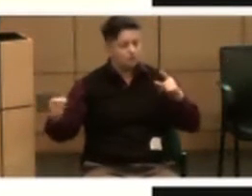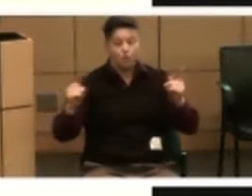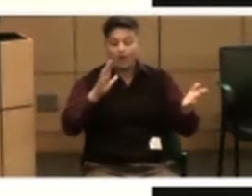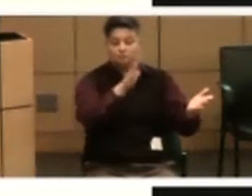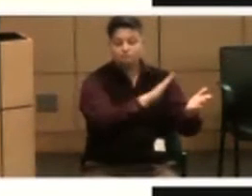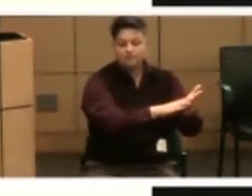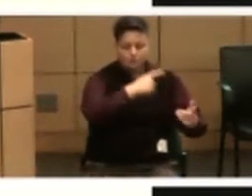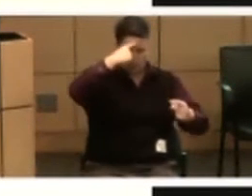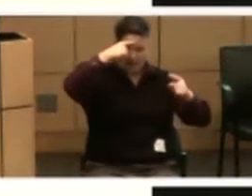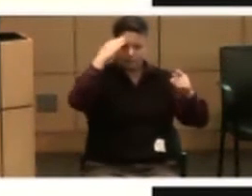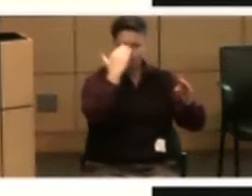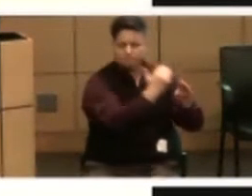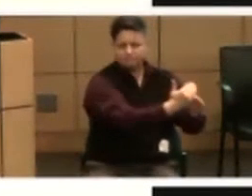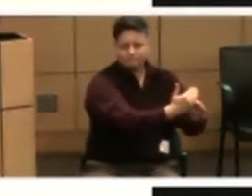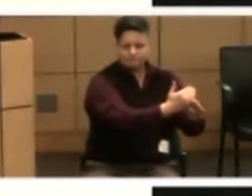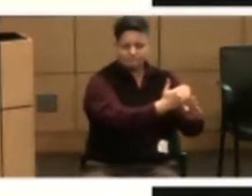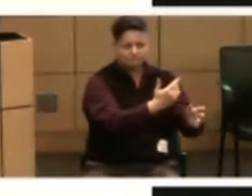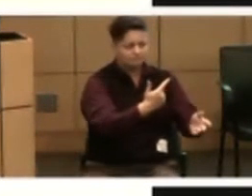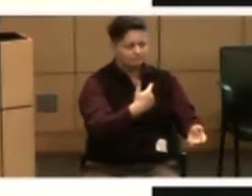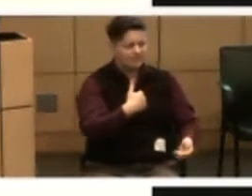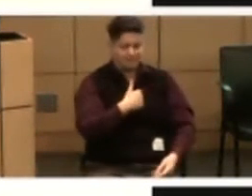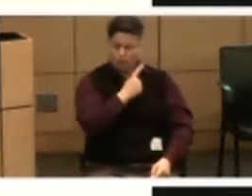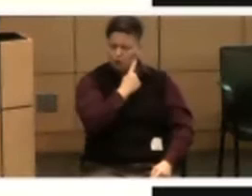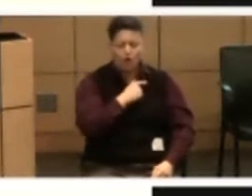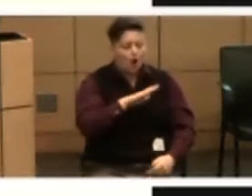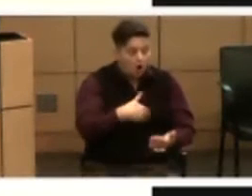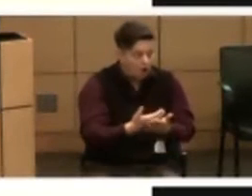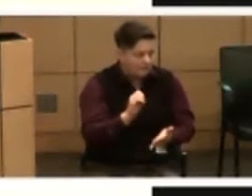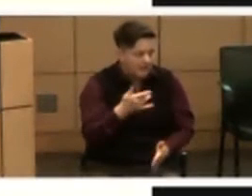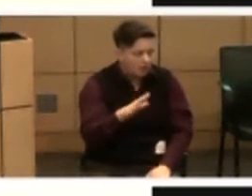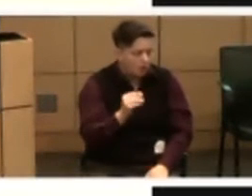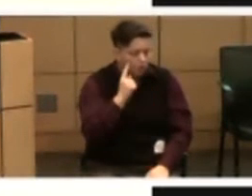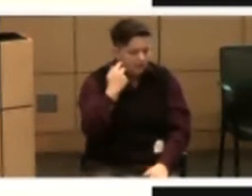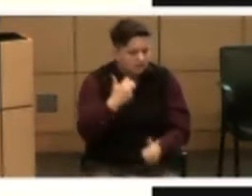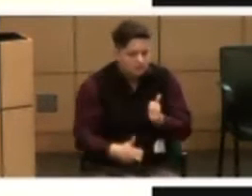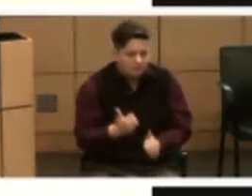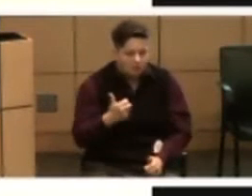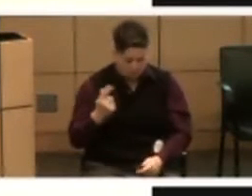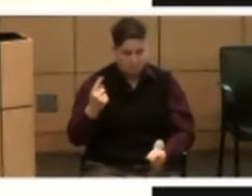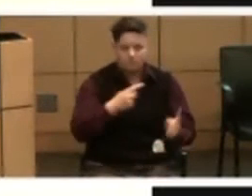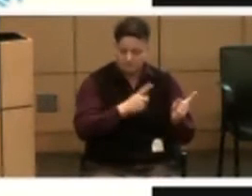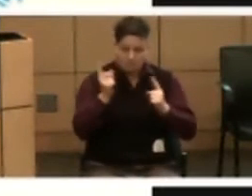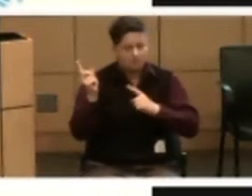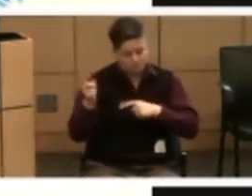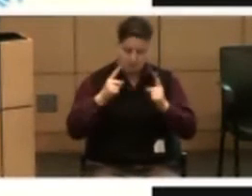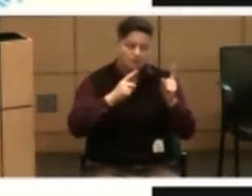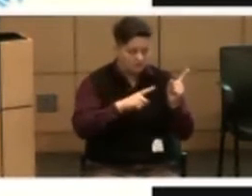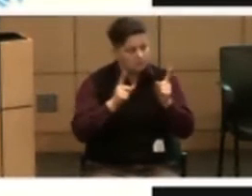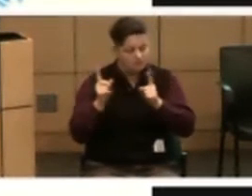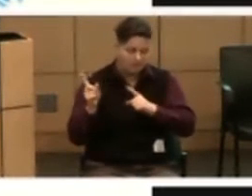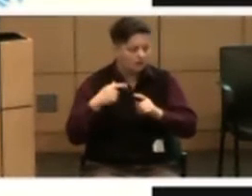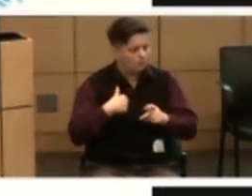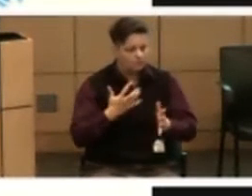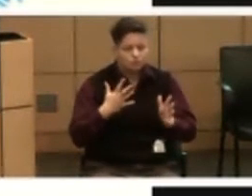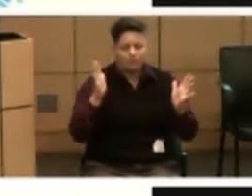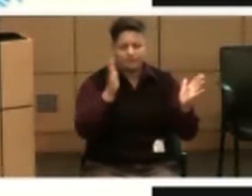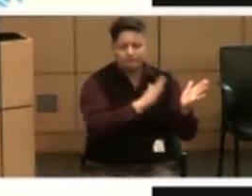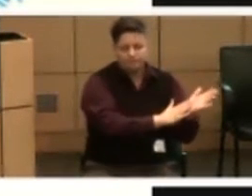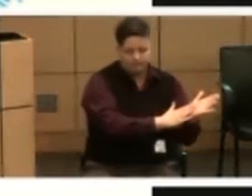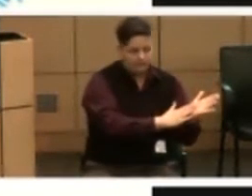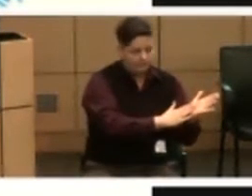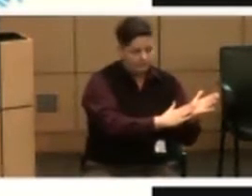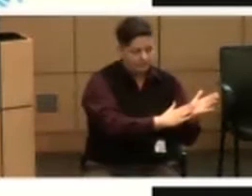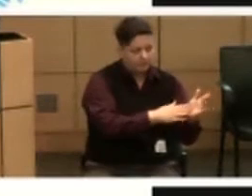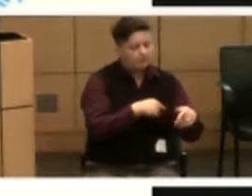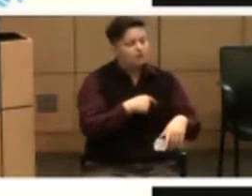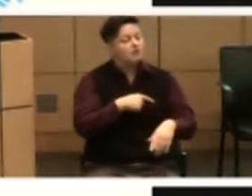because if you heard all the echoes, it would make it really difficult. Okay, and people have played these kind of games in the lab where they actually